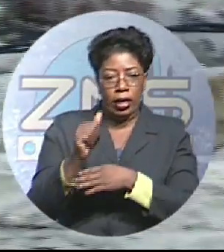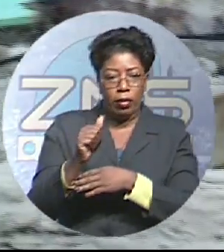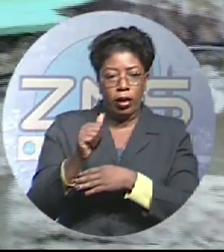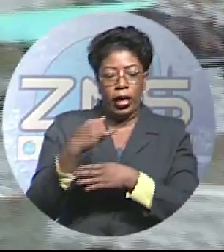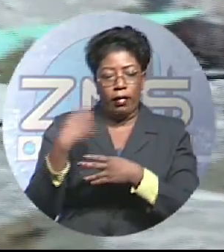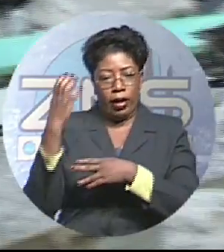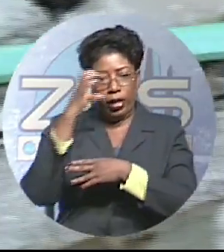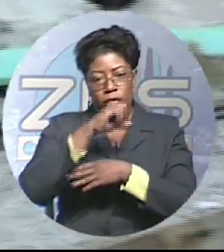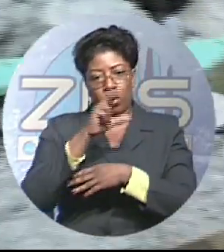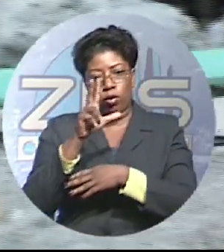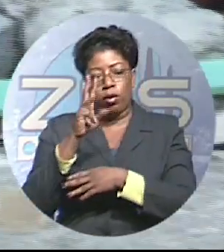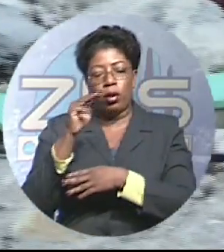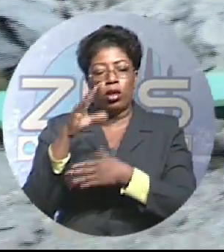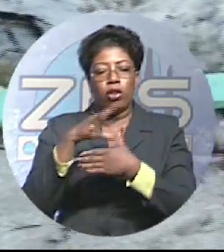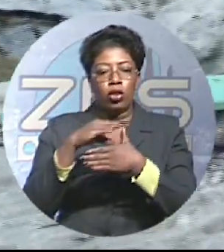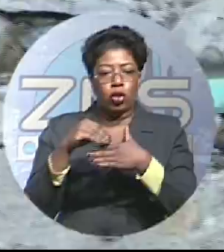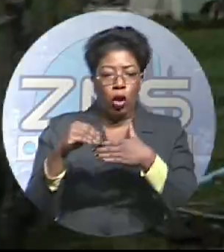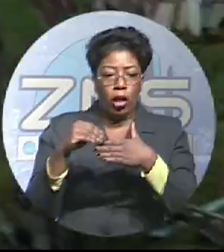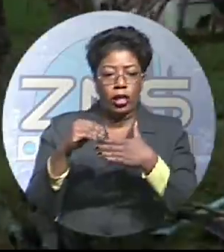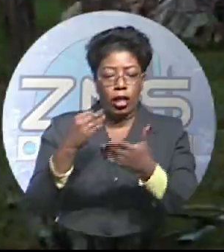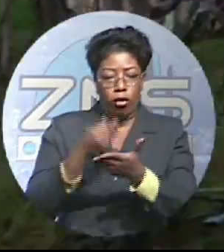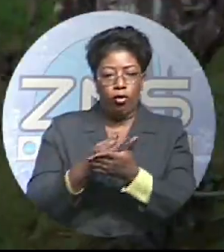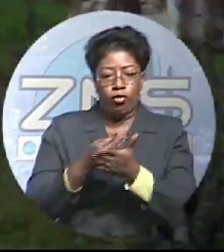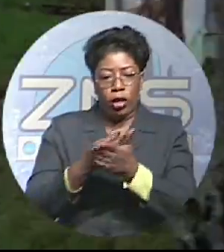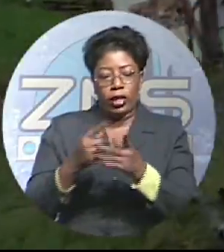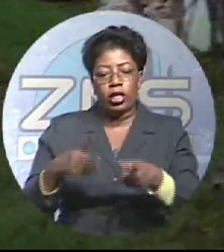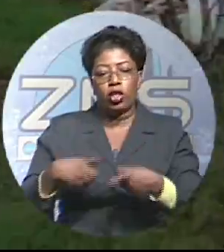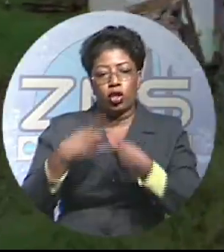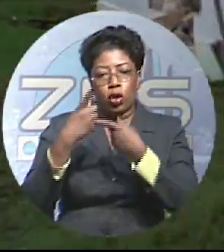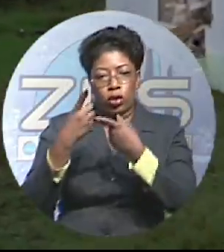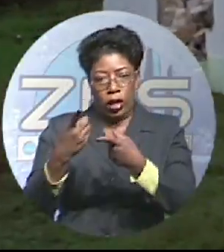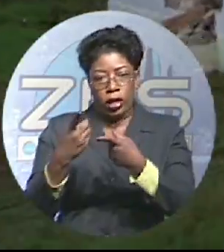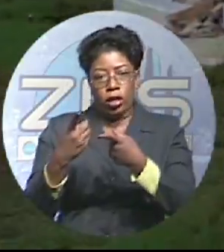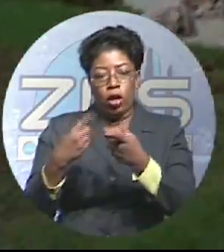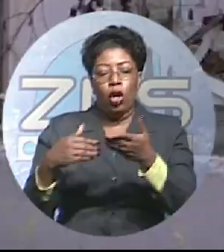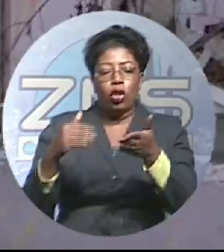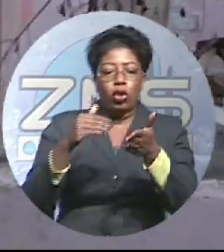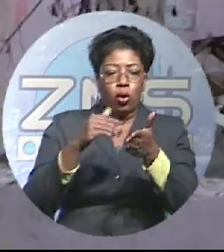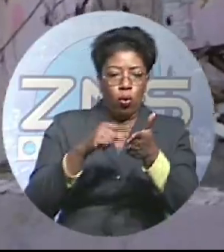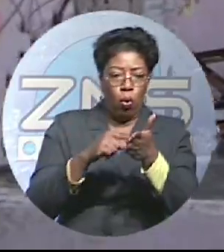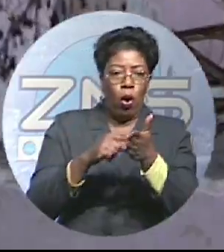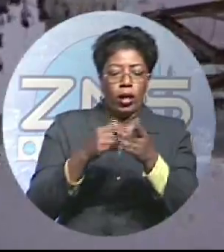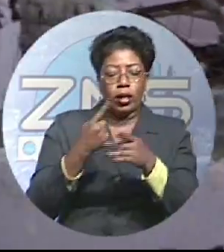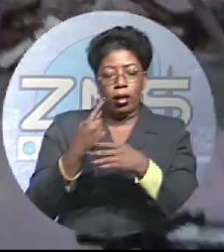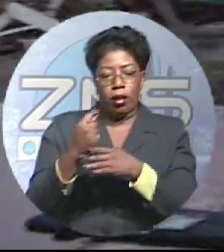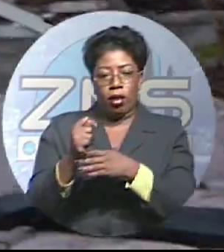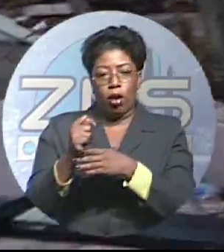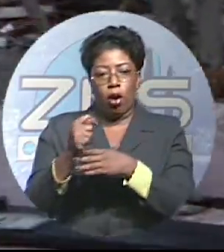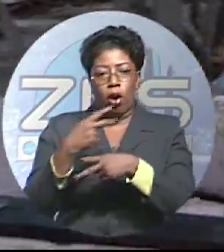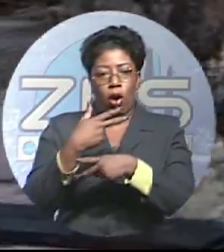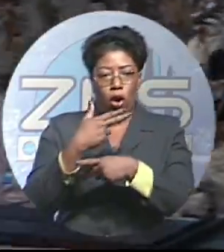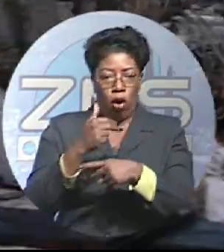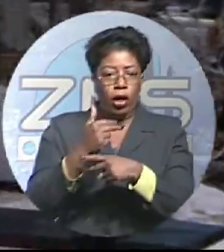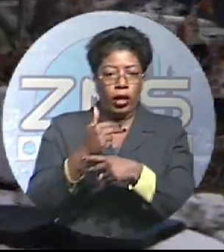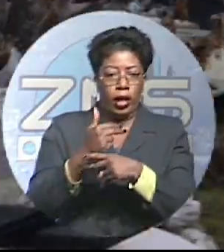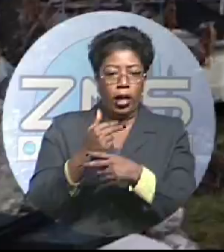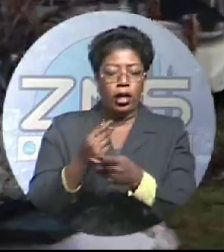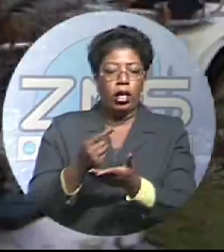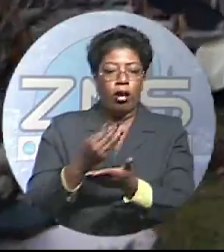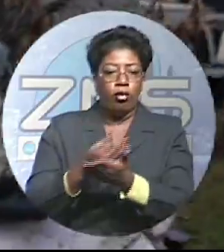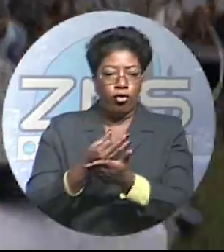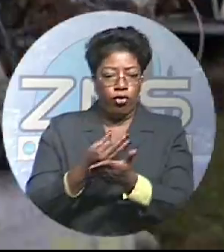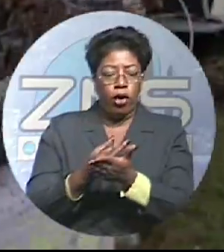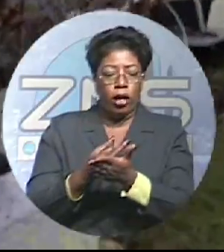million in funds donated towards the hurricane relief effort, approximately $1.4 million already